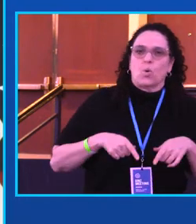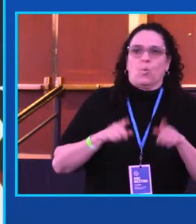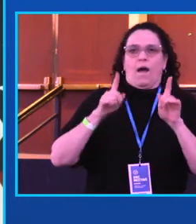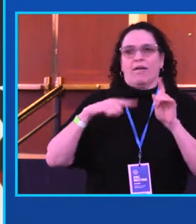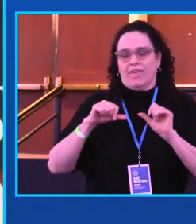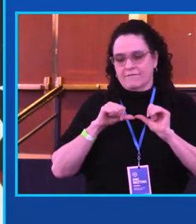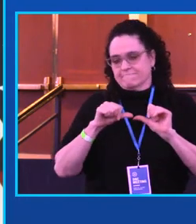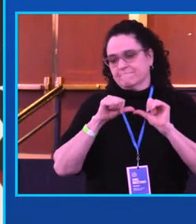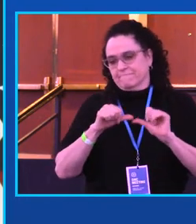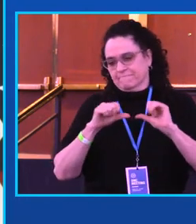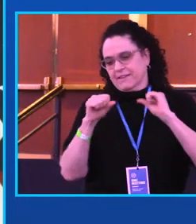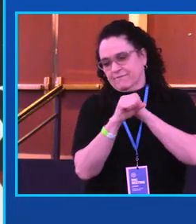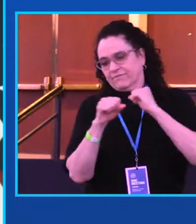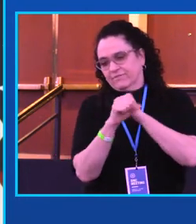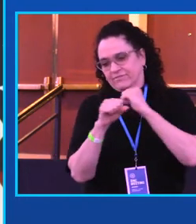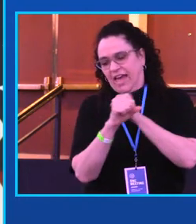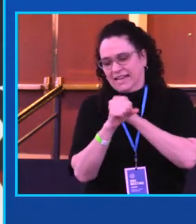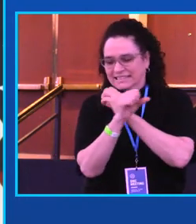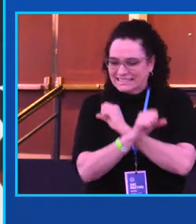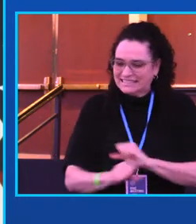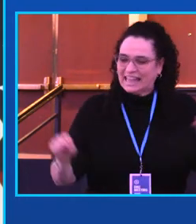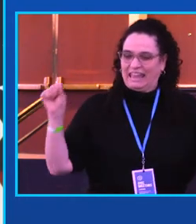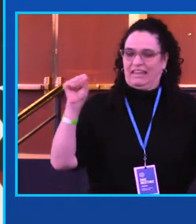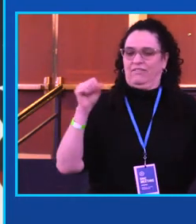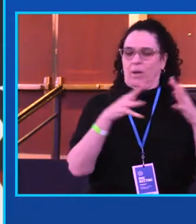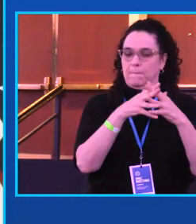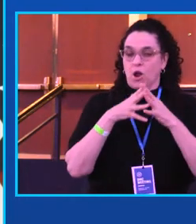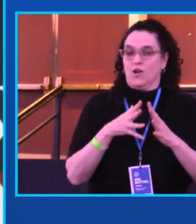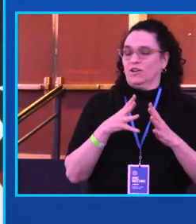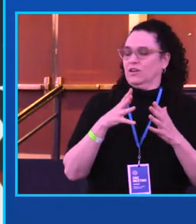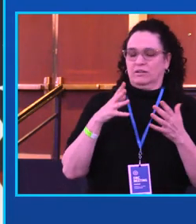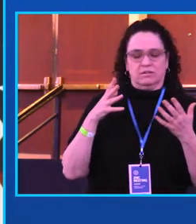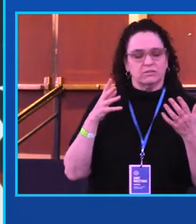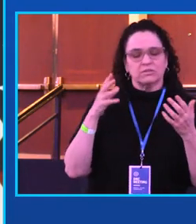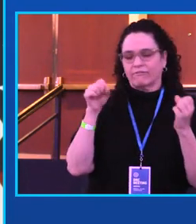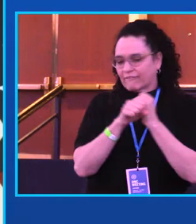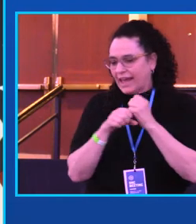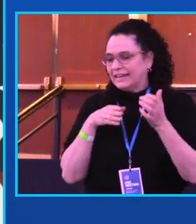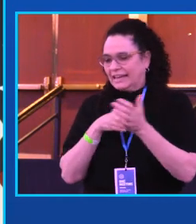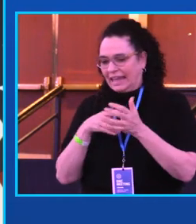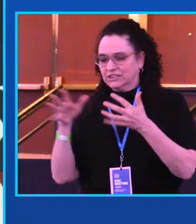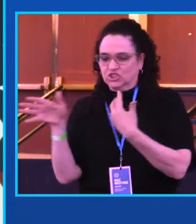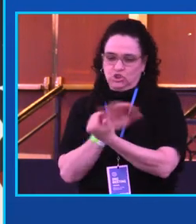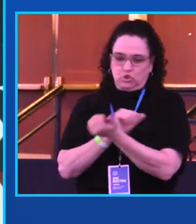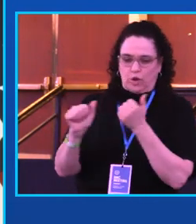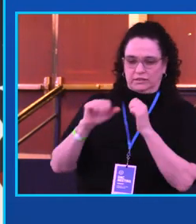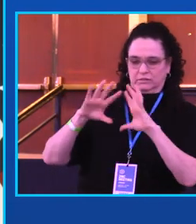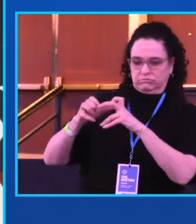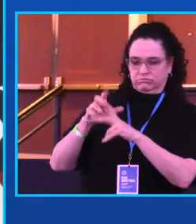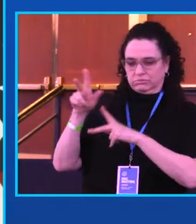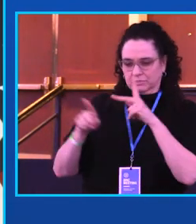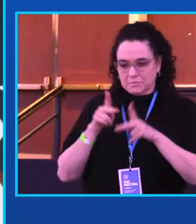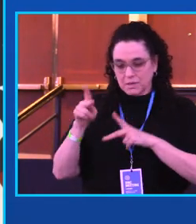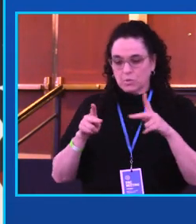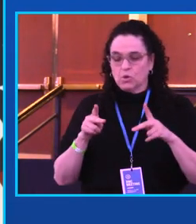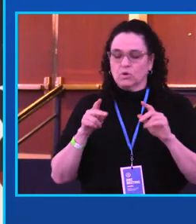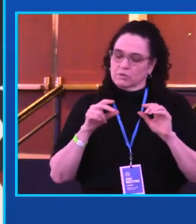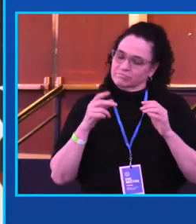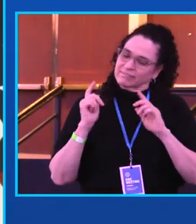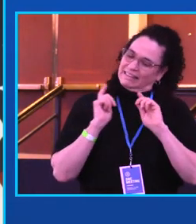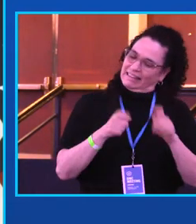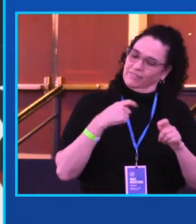save America against destructive forces. Give us the strength and the tenacity to continue to